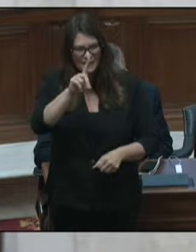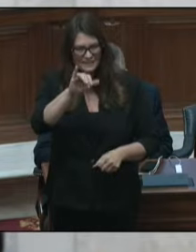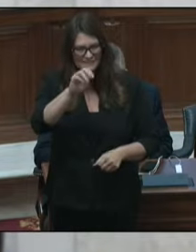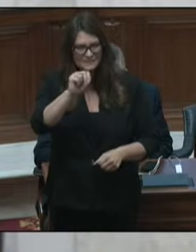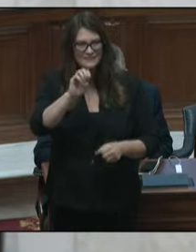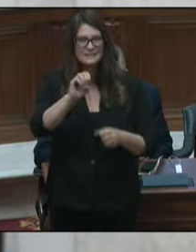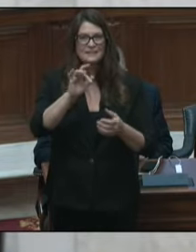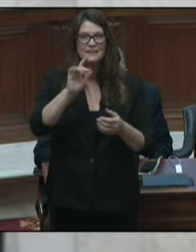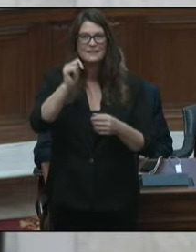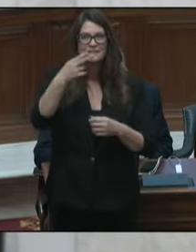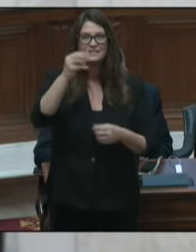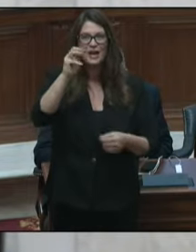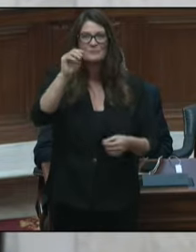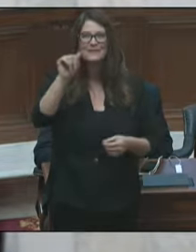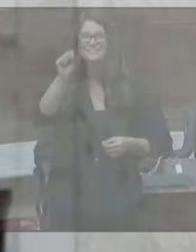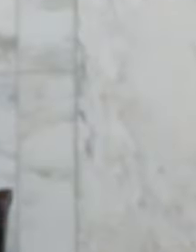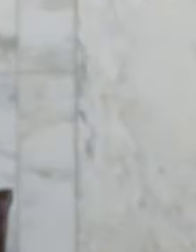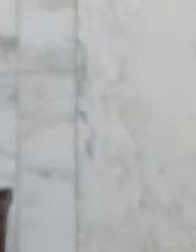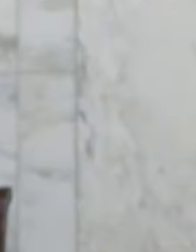Thomas.